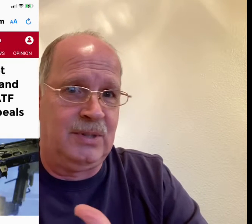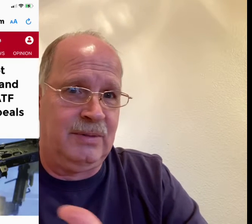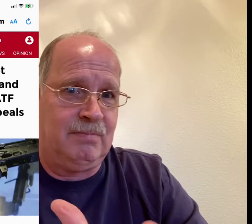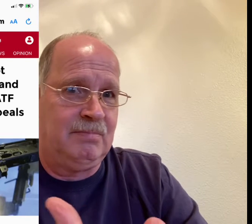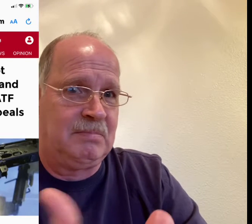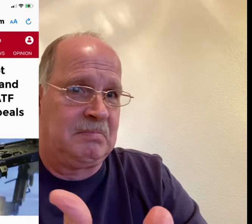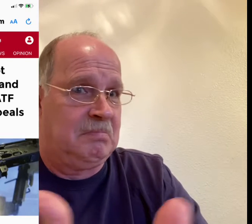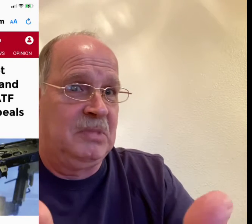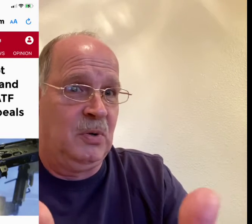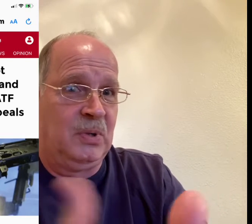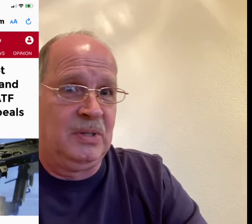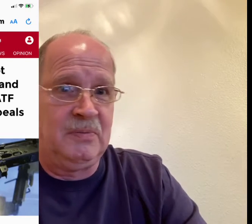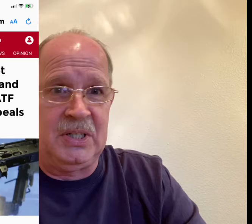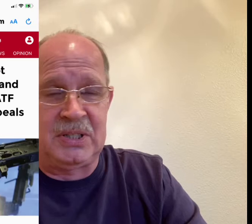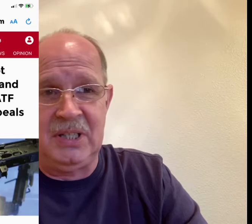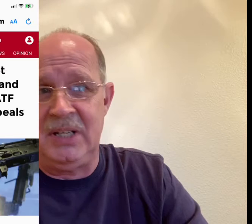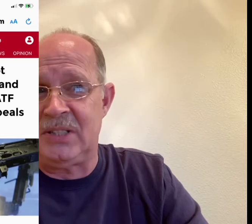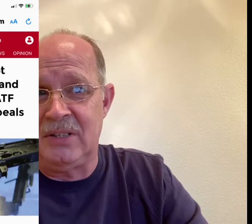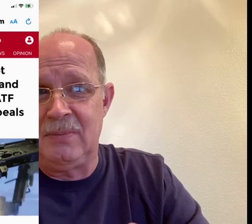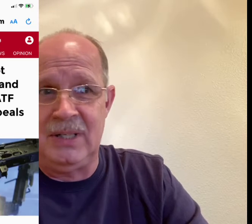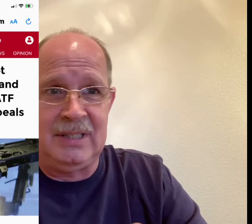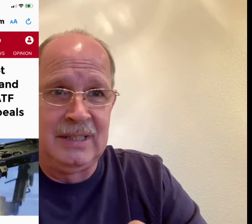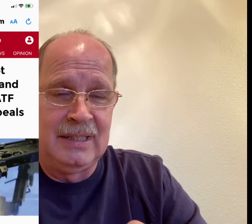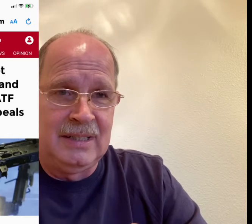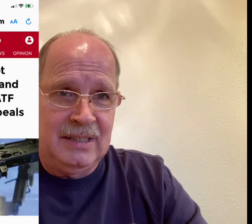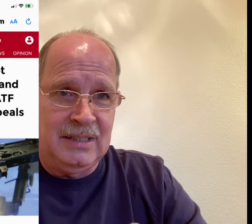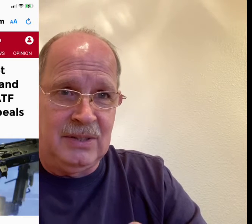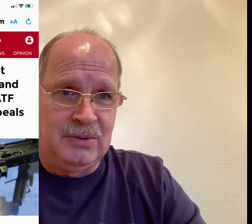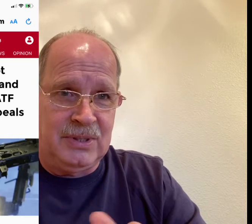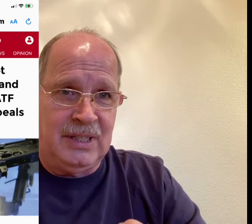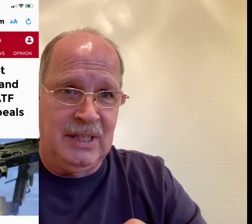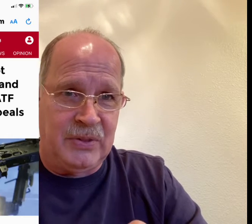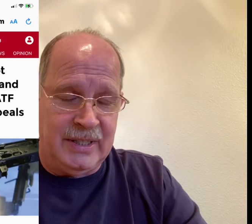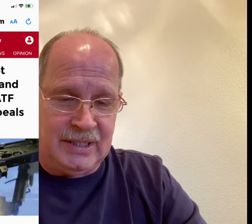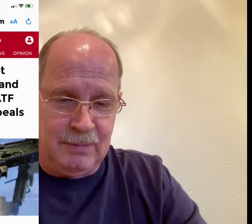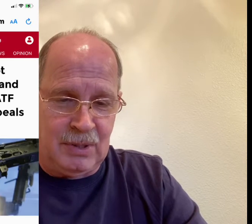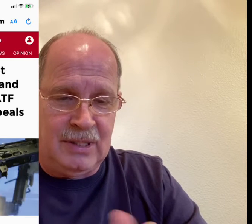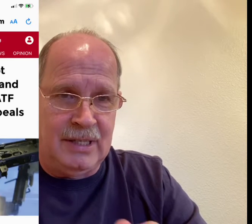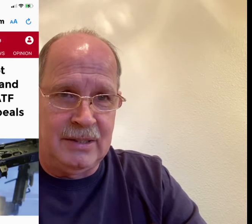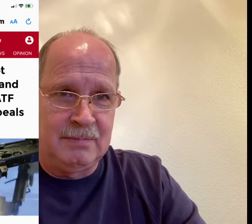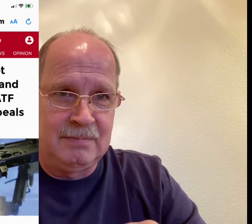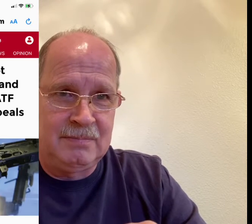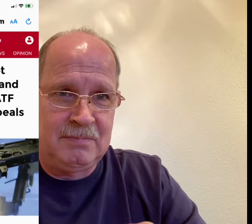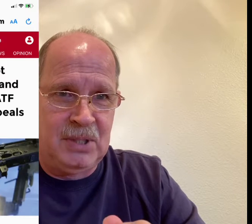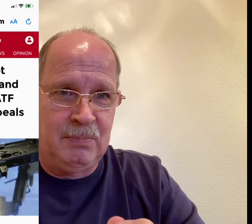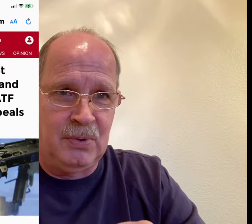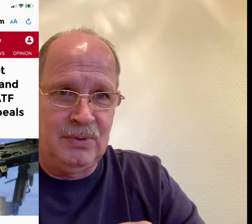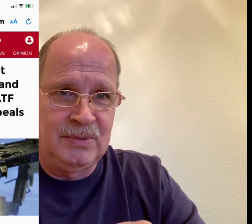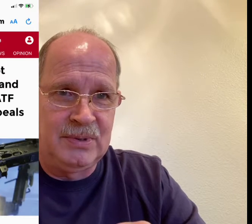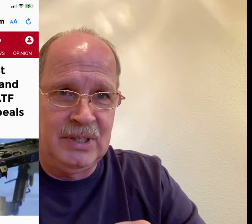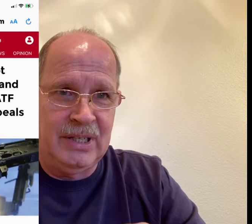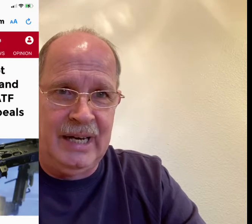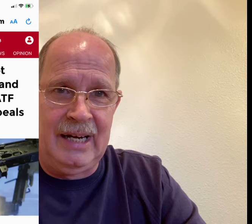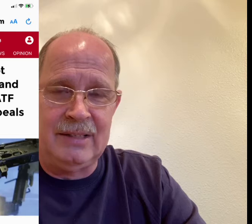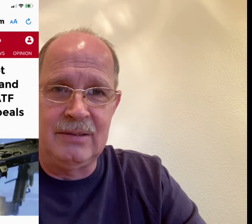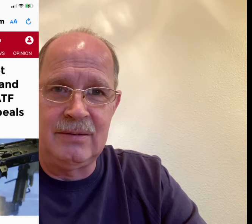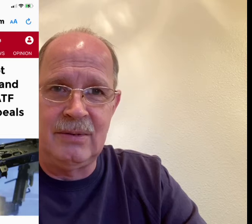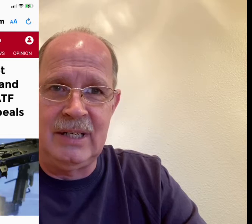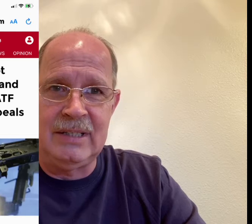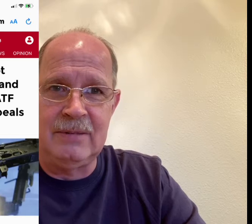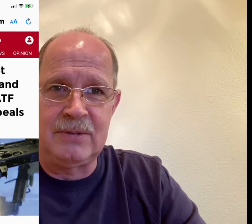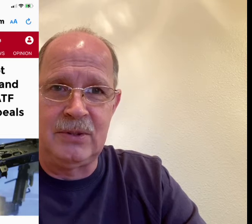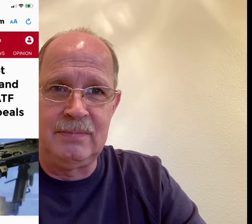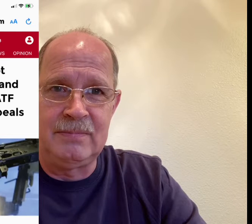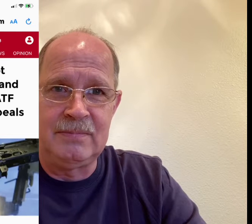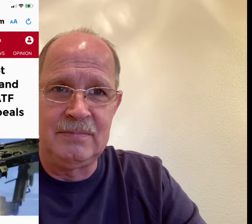There was no real investigation. Nobody knows anything except a lot of people died